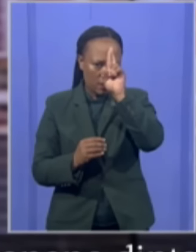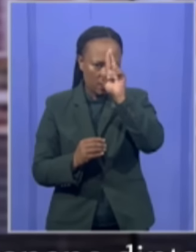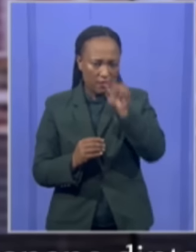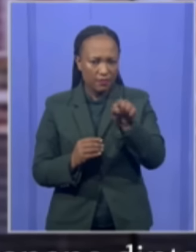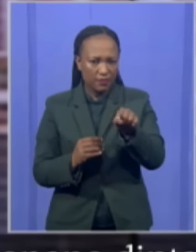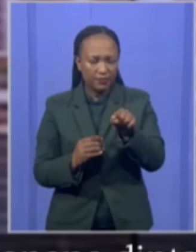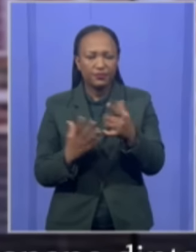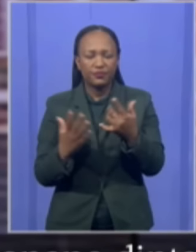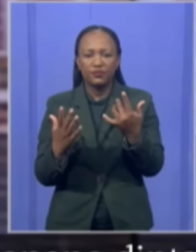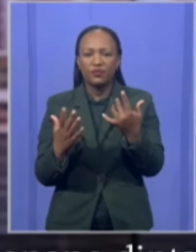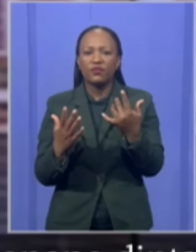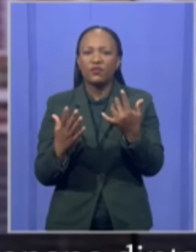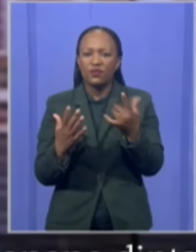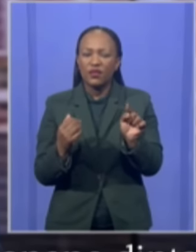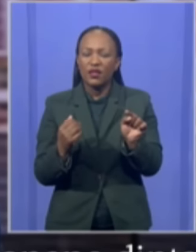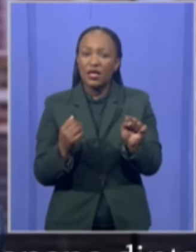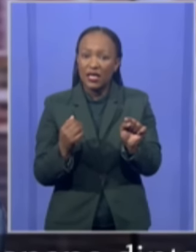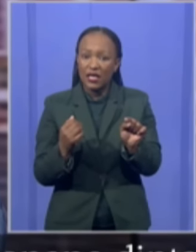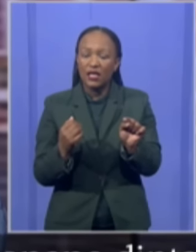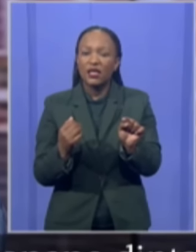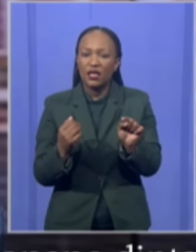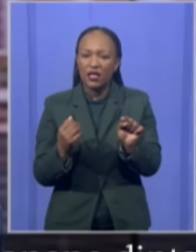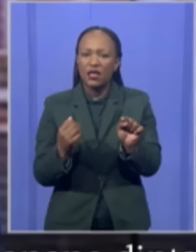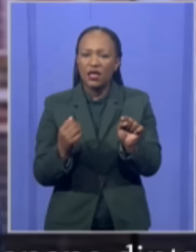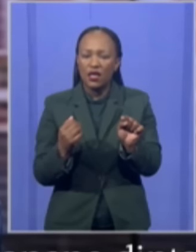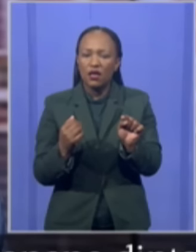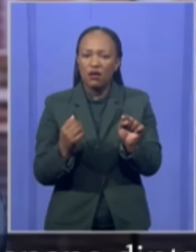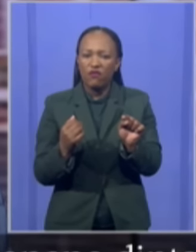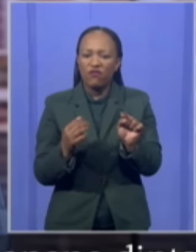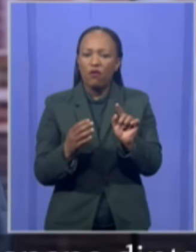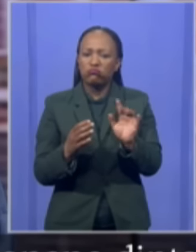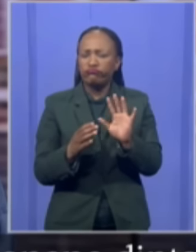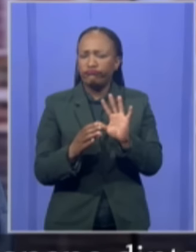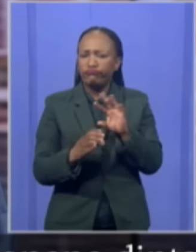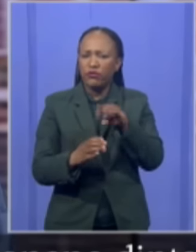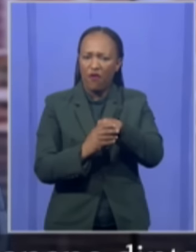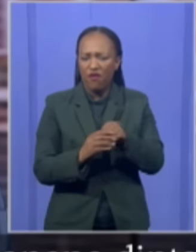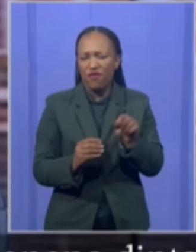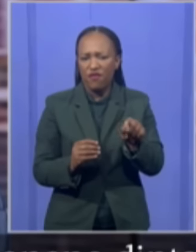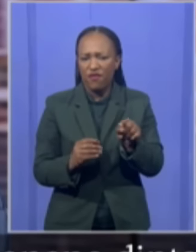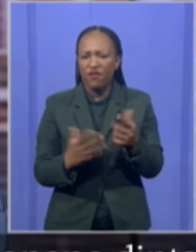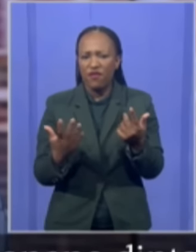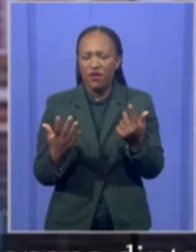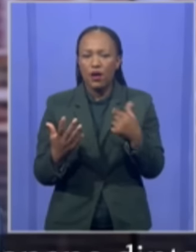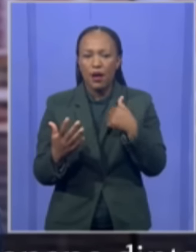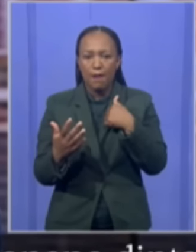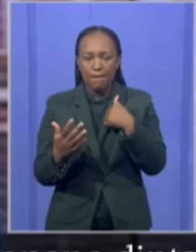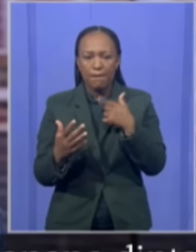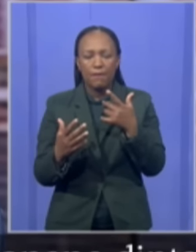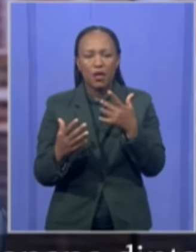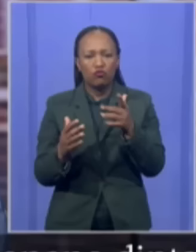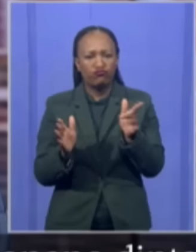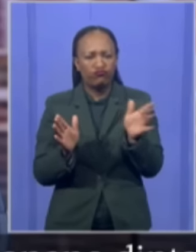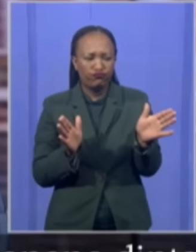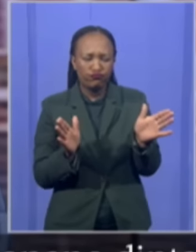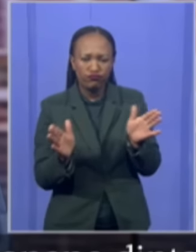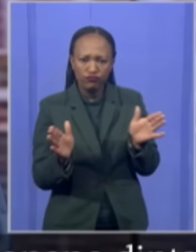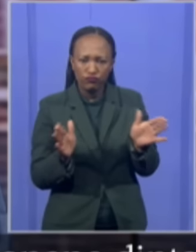publicly since his arrest and whilst he was on bail. And so I facilitated with